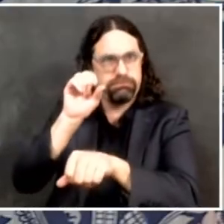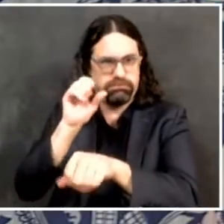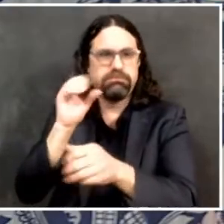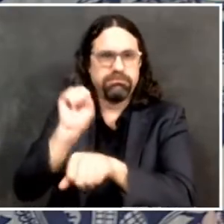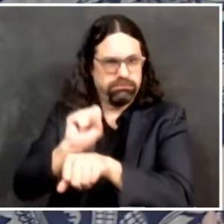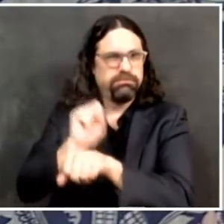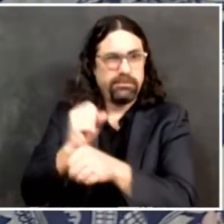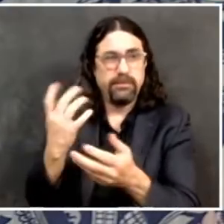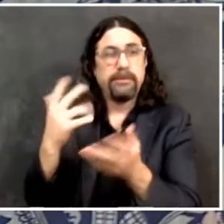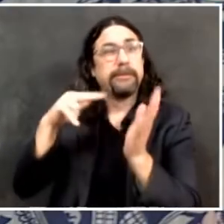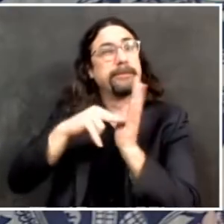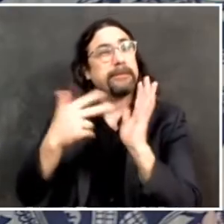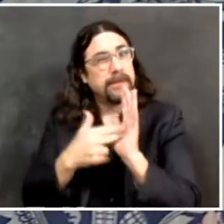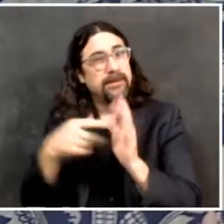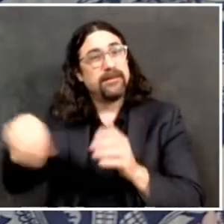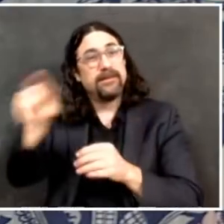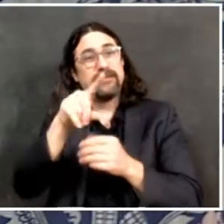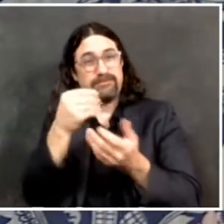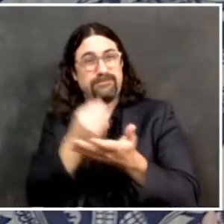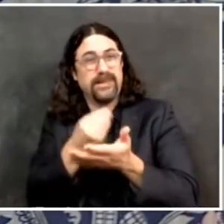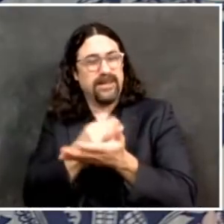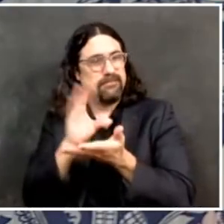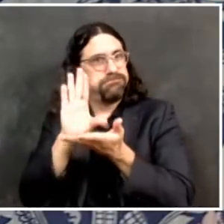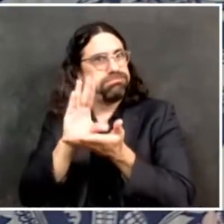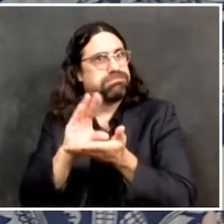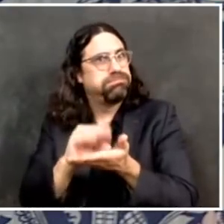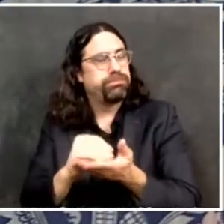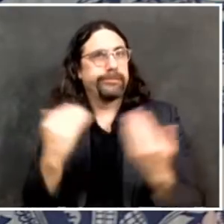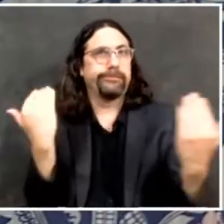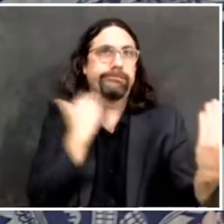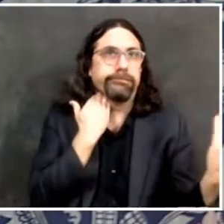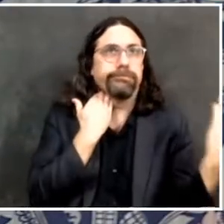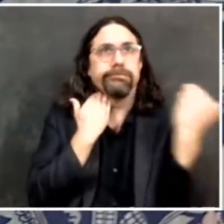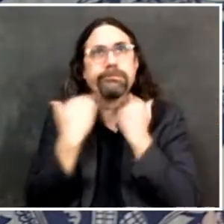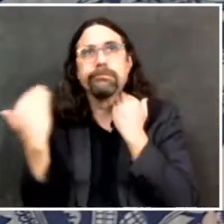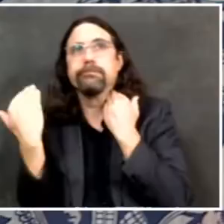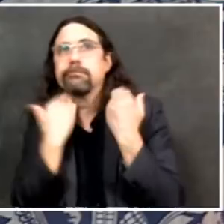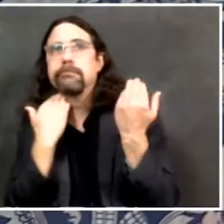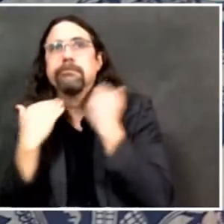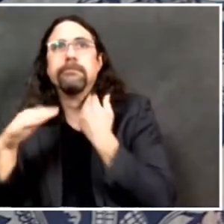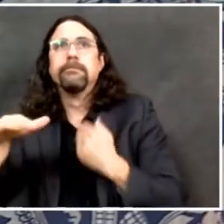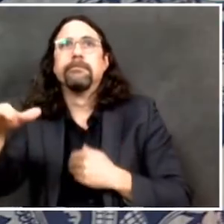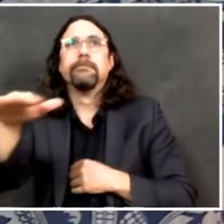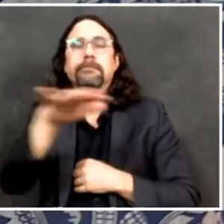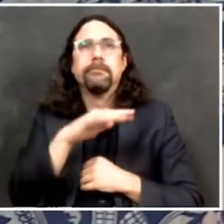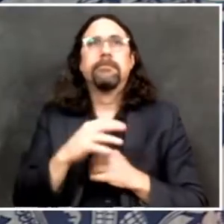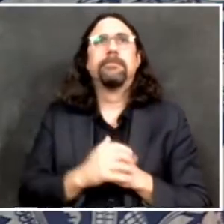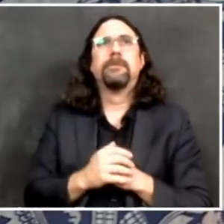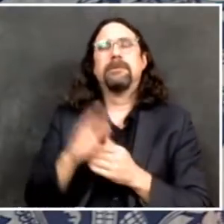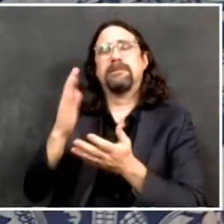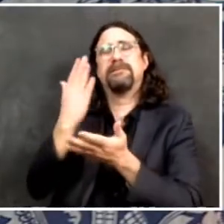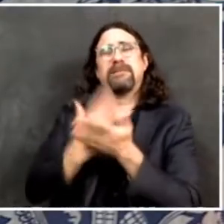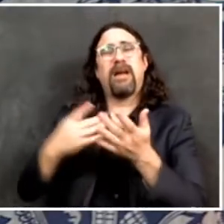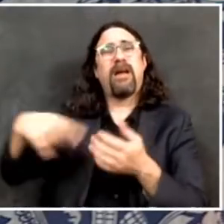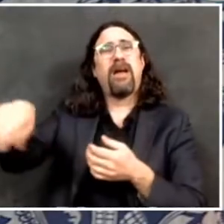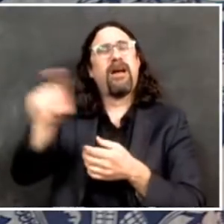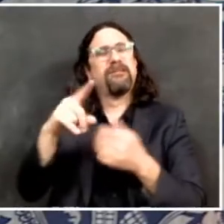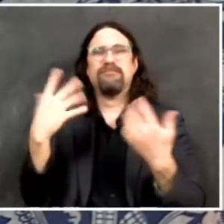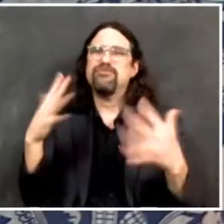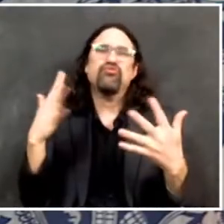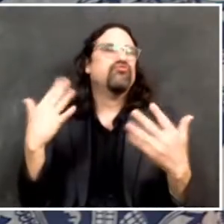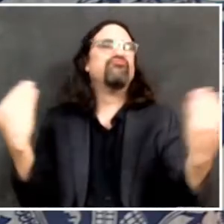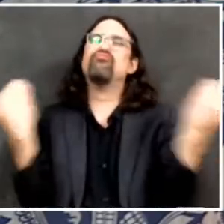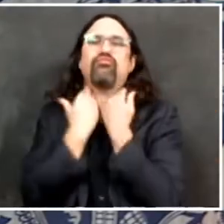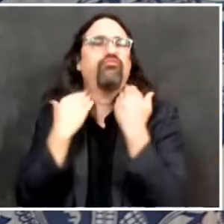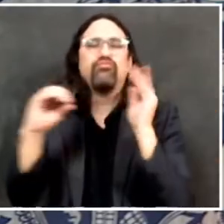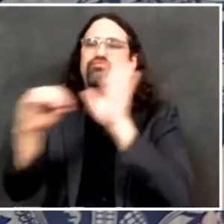people already have run out of money. And yes, there's some help that's coming in, and we all appreciate that for sure, but we